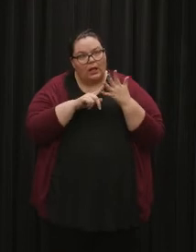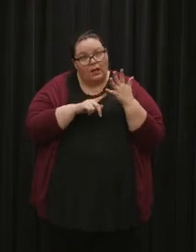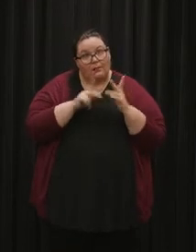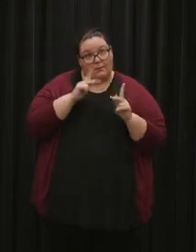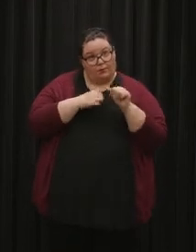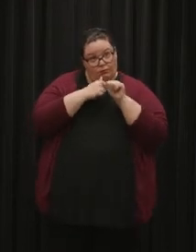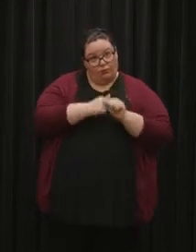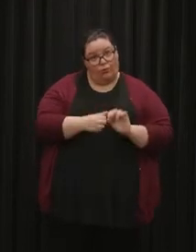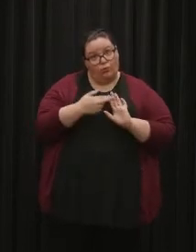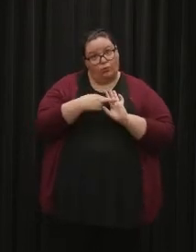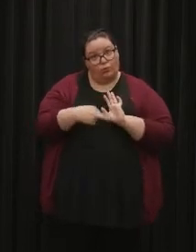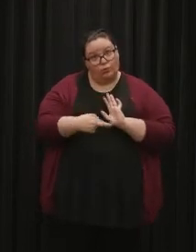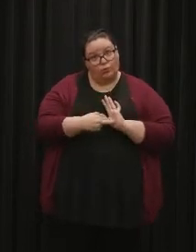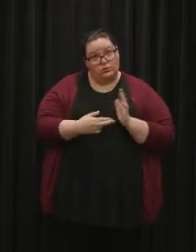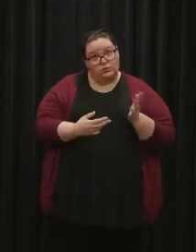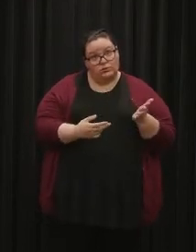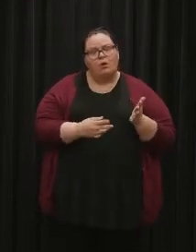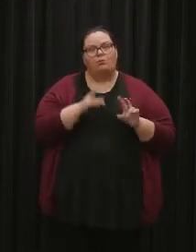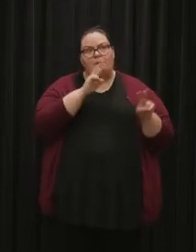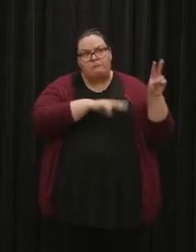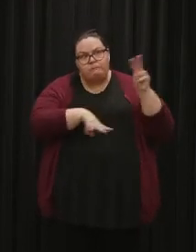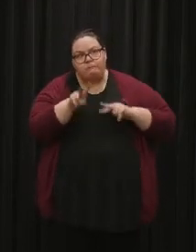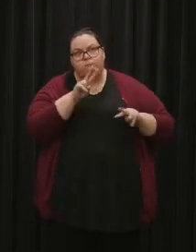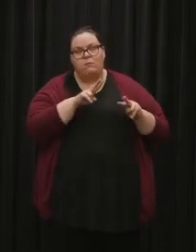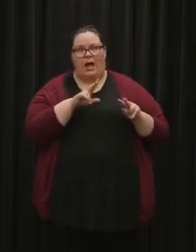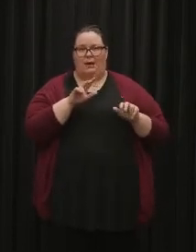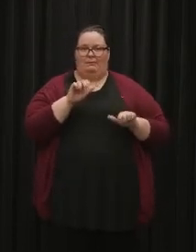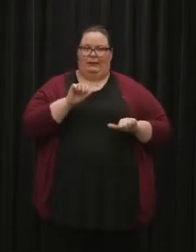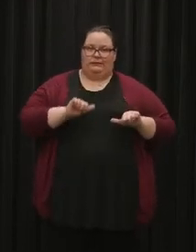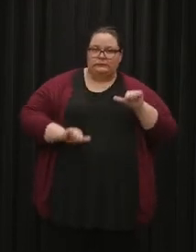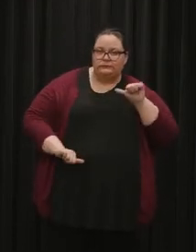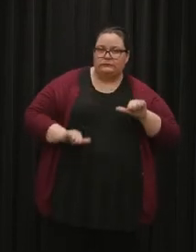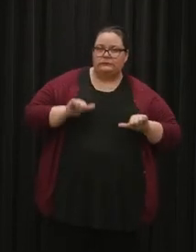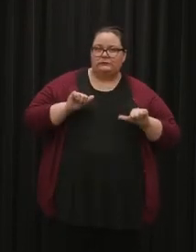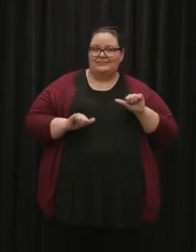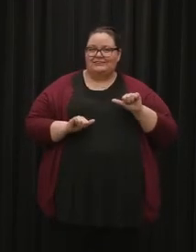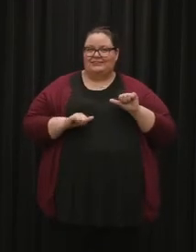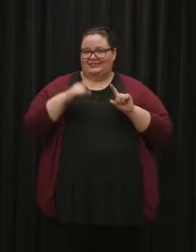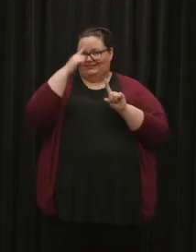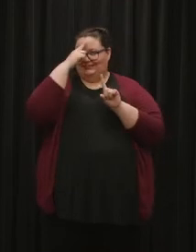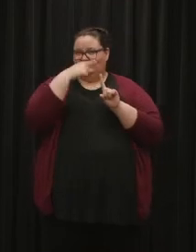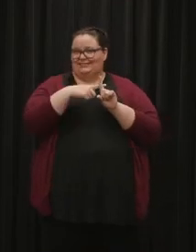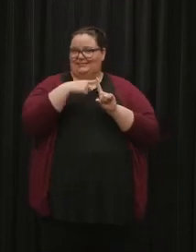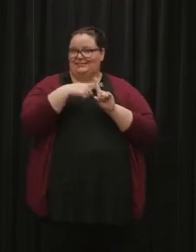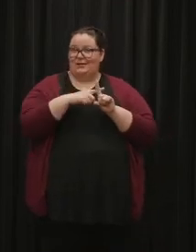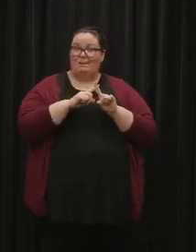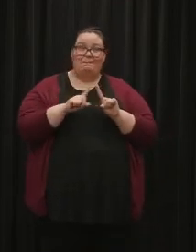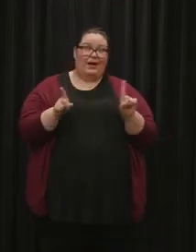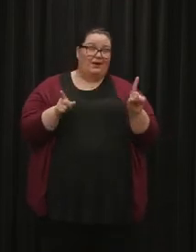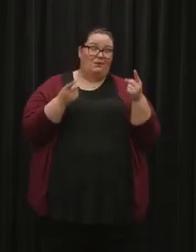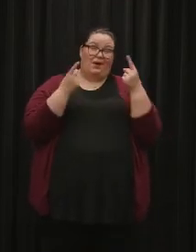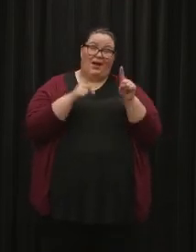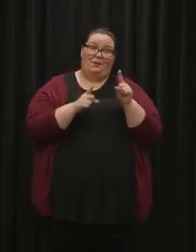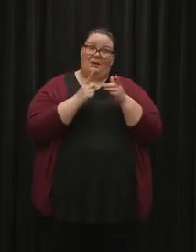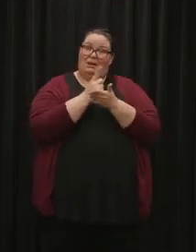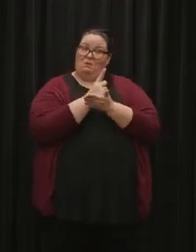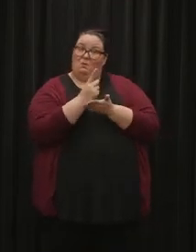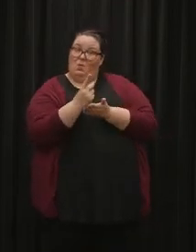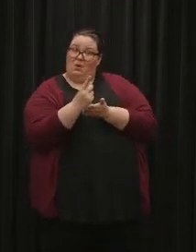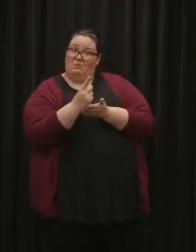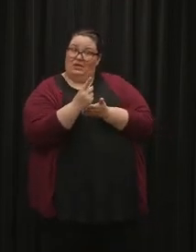people following public health measures, et cetera. So I'm cautiously optimistic right now, but again, anything can happen over the course of